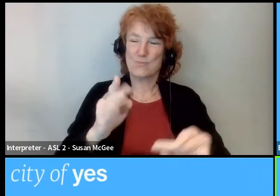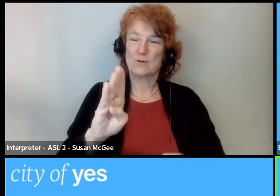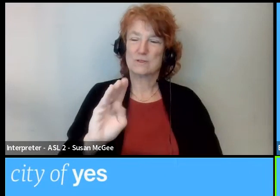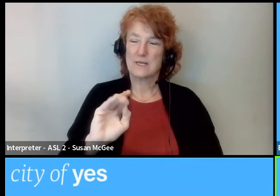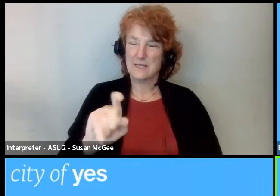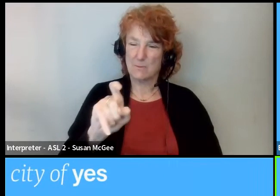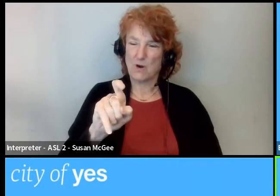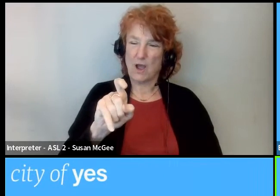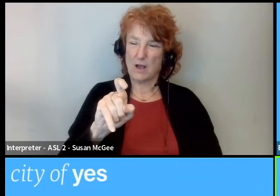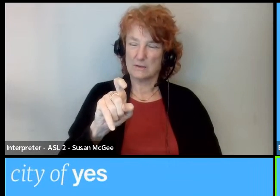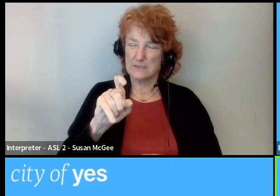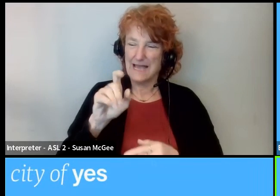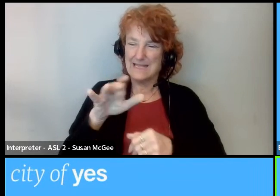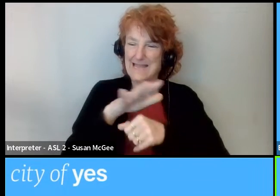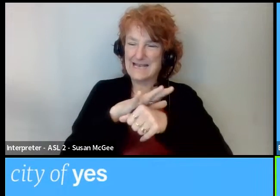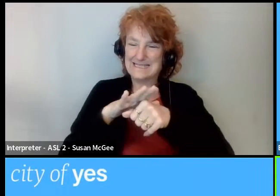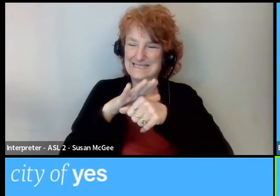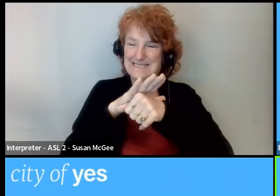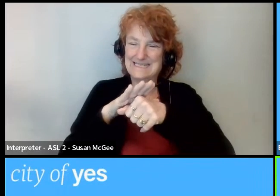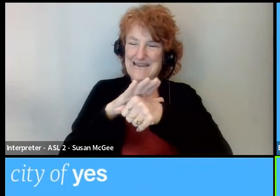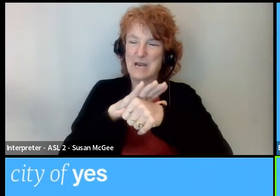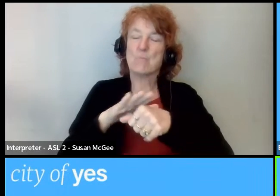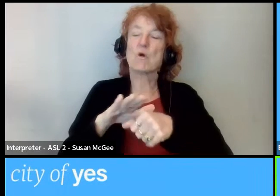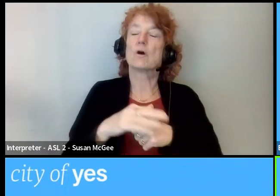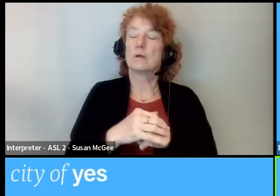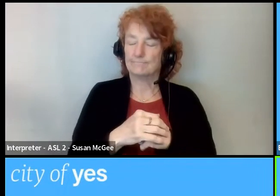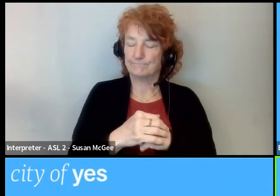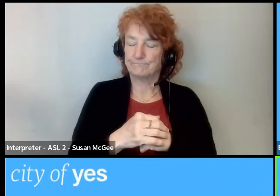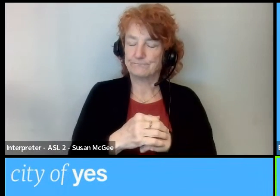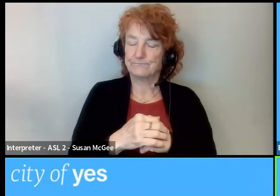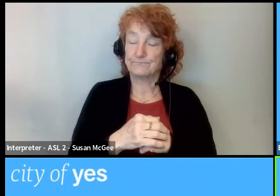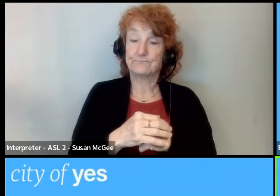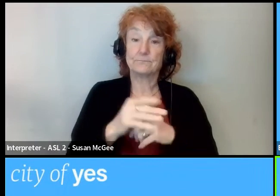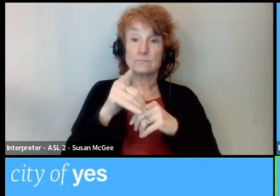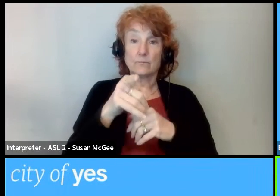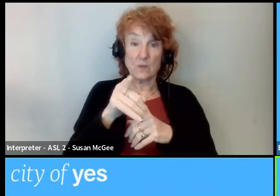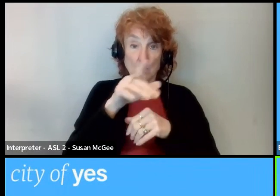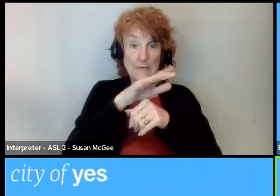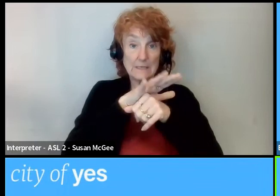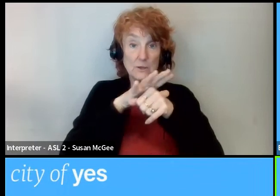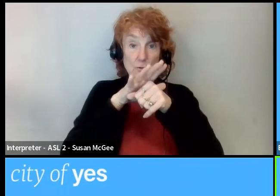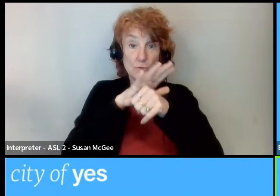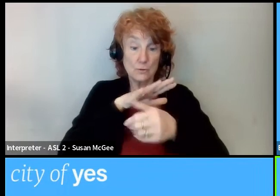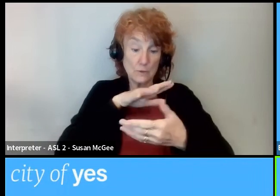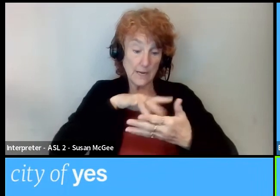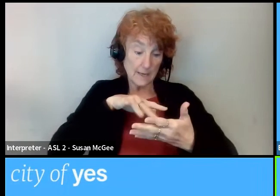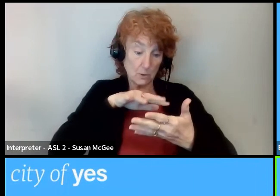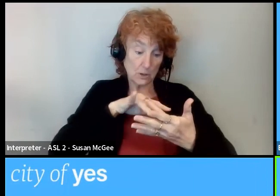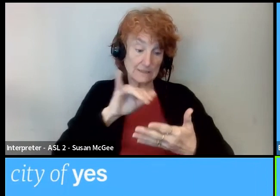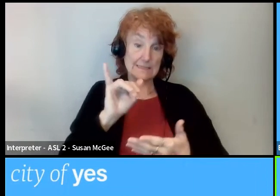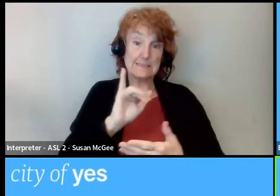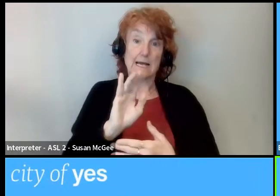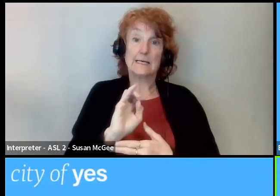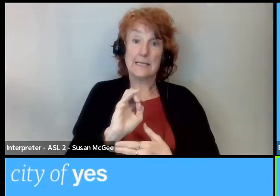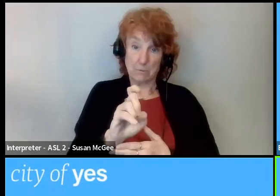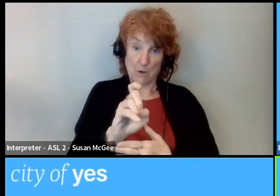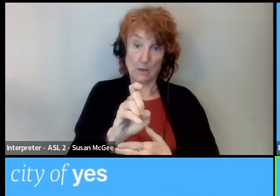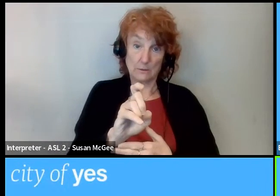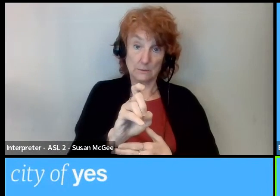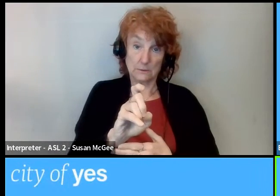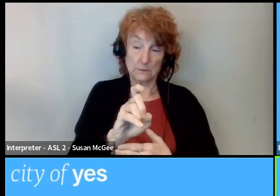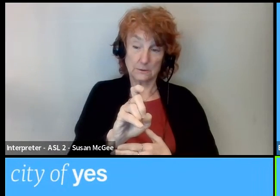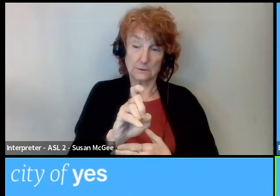neighborhood study. Now, when you do a neighborhood study like the one you mentioned in the Bronx, that tends to